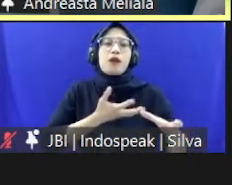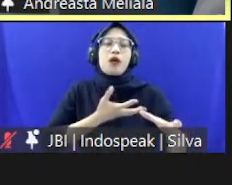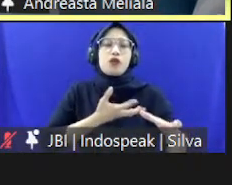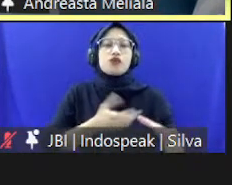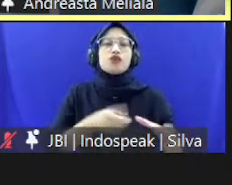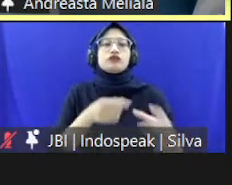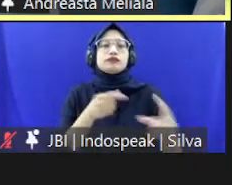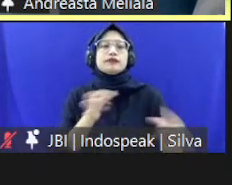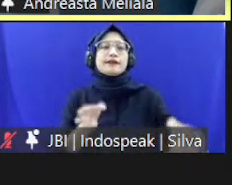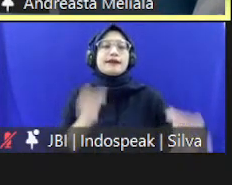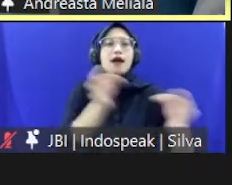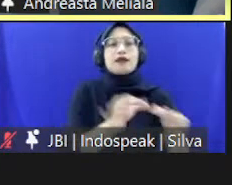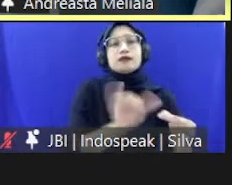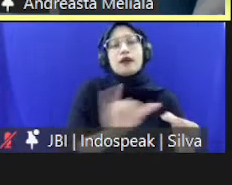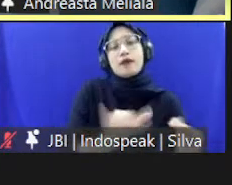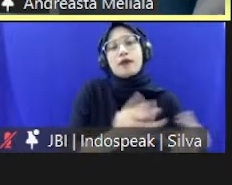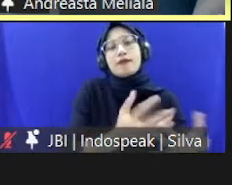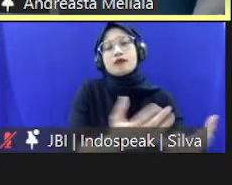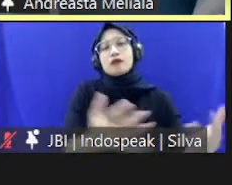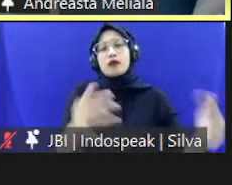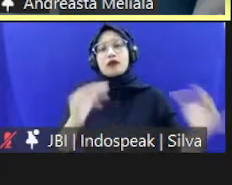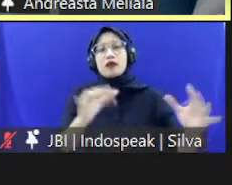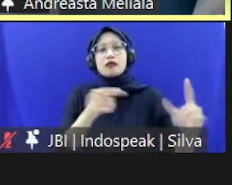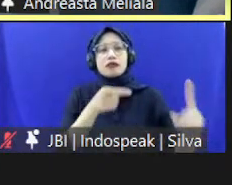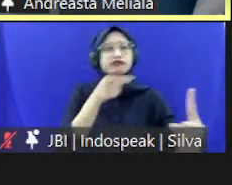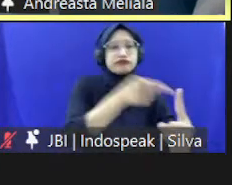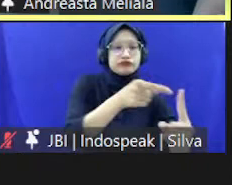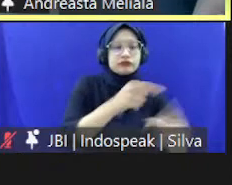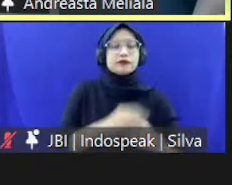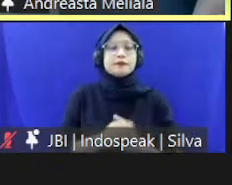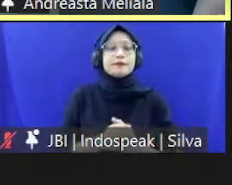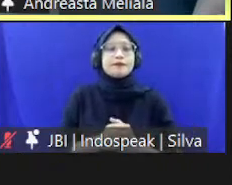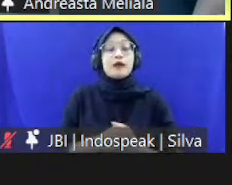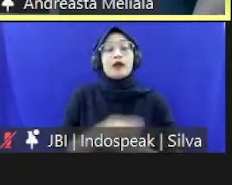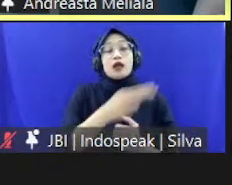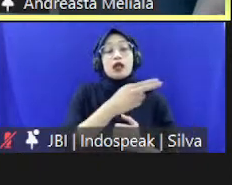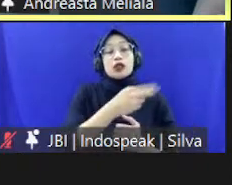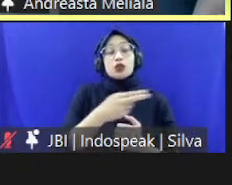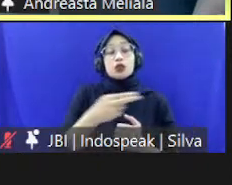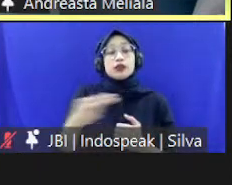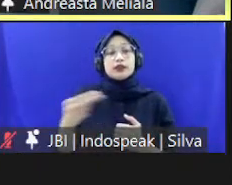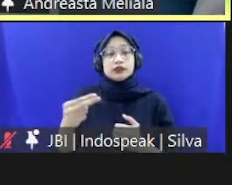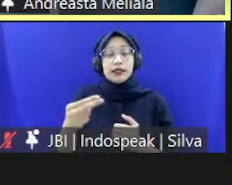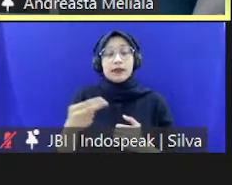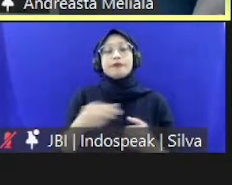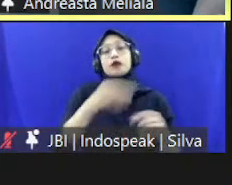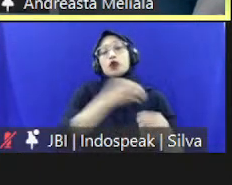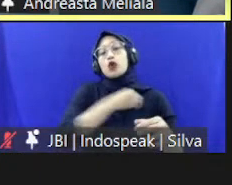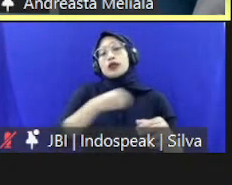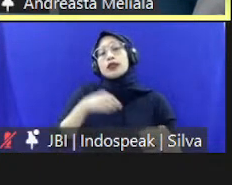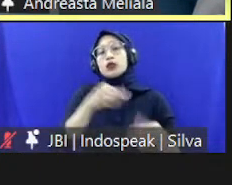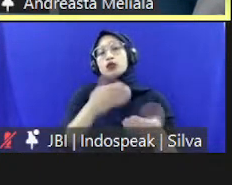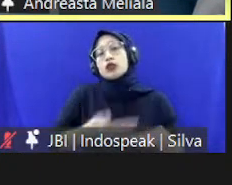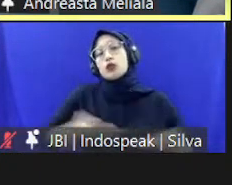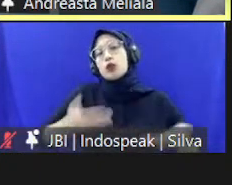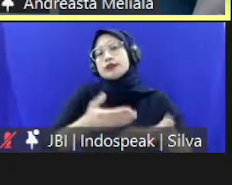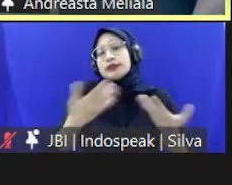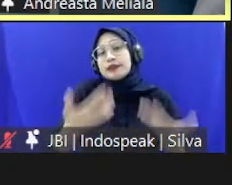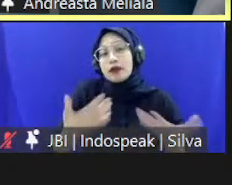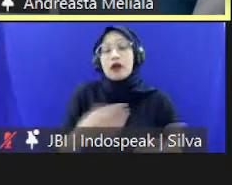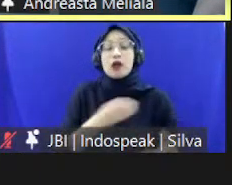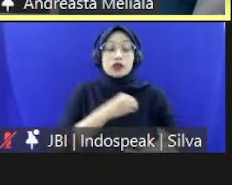regulation, medical specialists in Indonesia, they are allowed to work in 3 places despite of